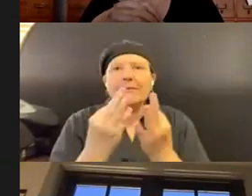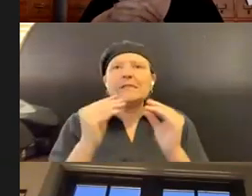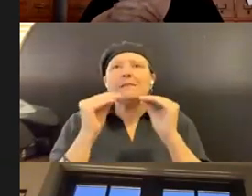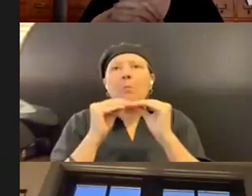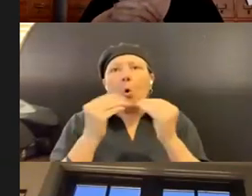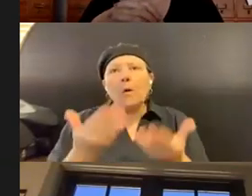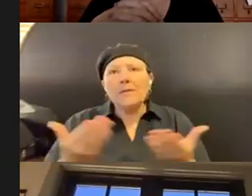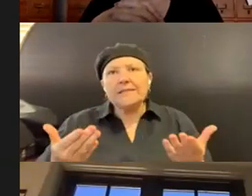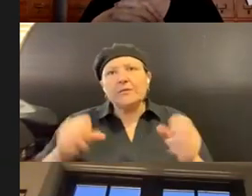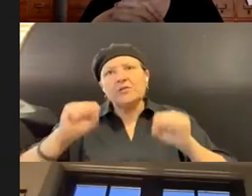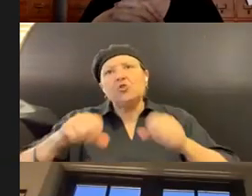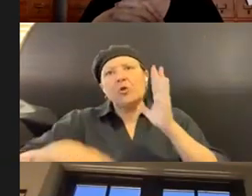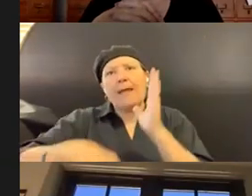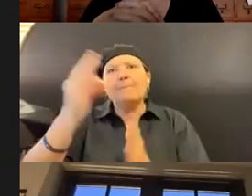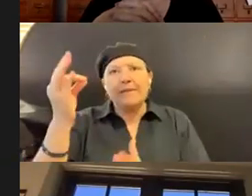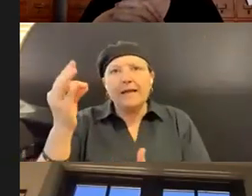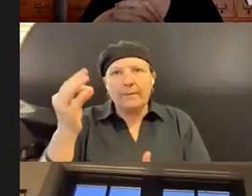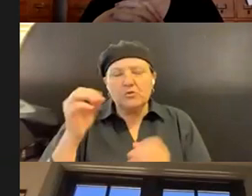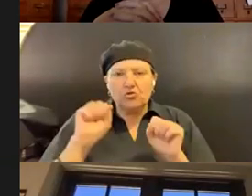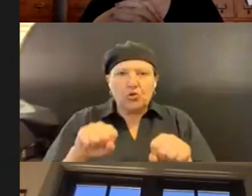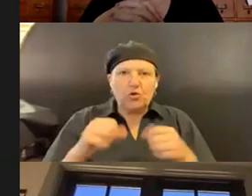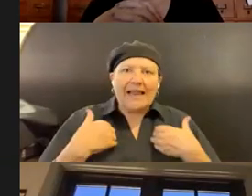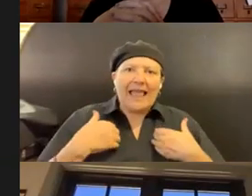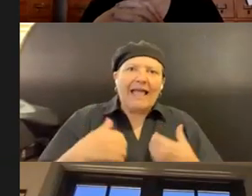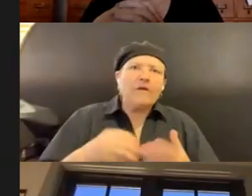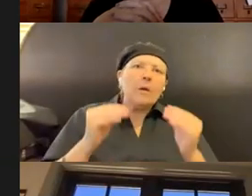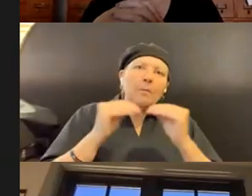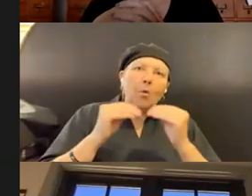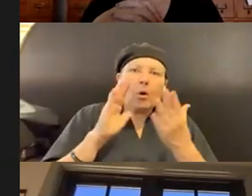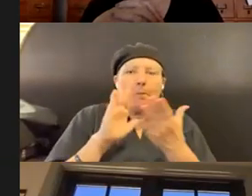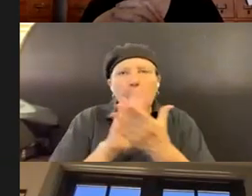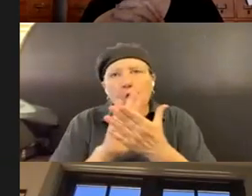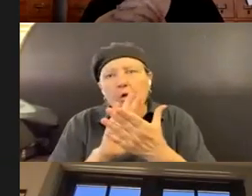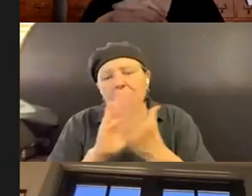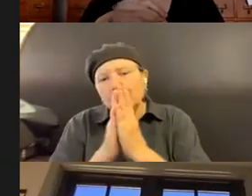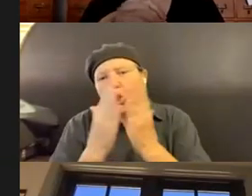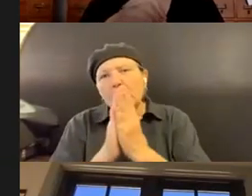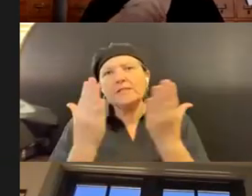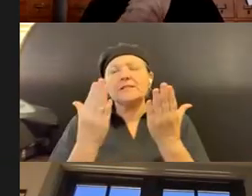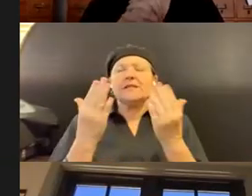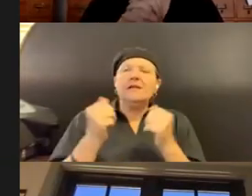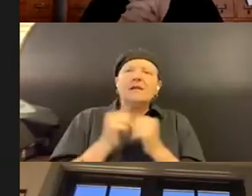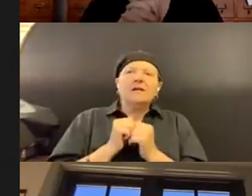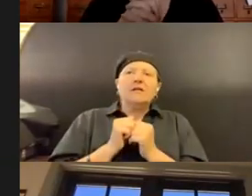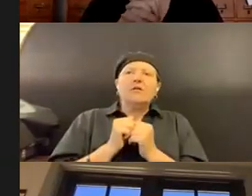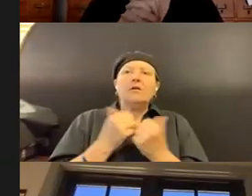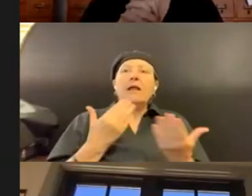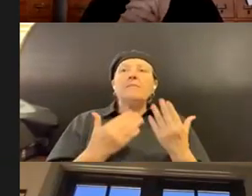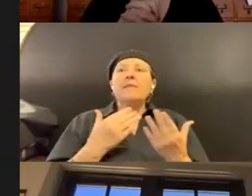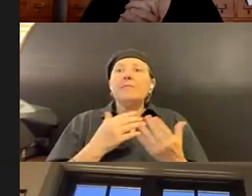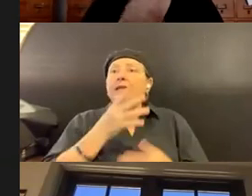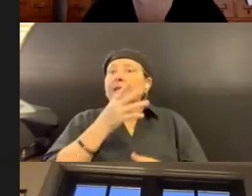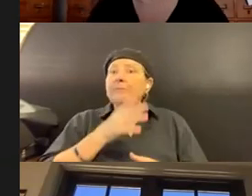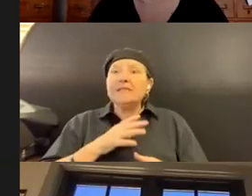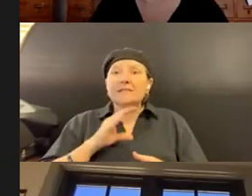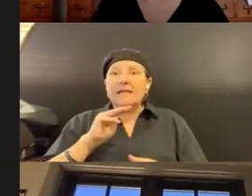pickup so that you can get additional textbooks, or for example, like Miss Maurer might be sending home some clay for your kids